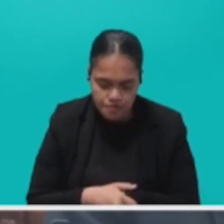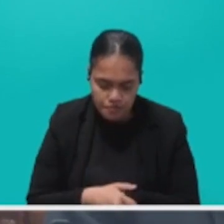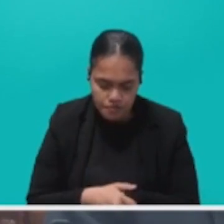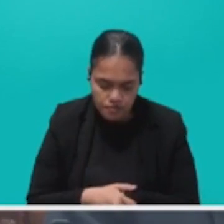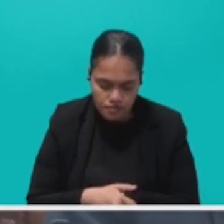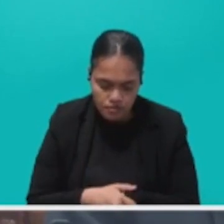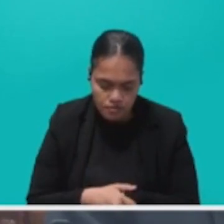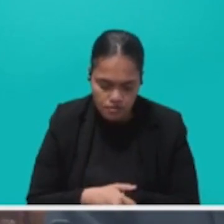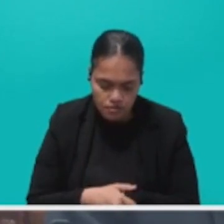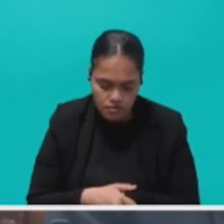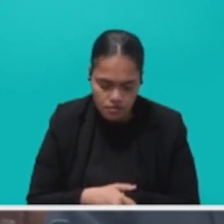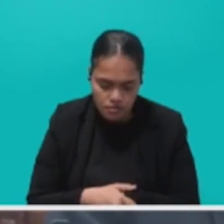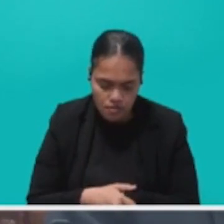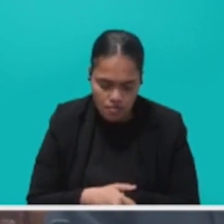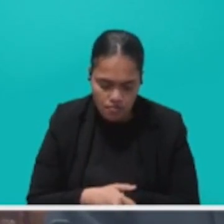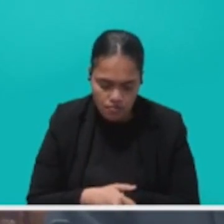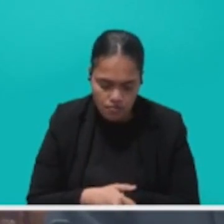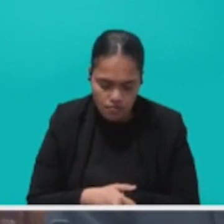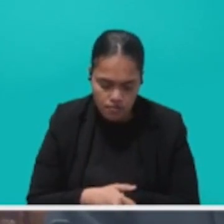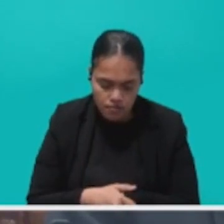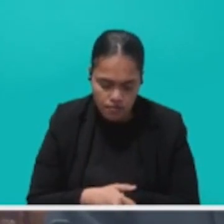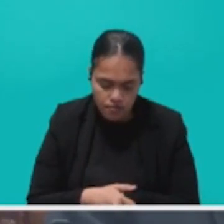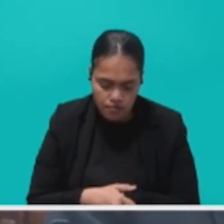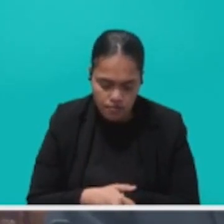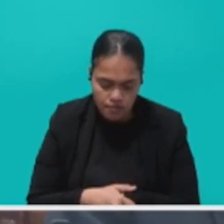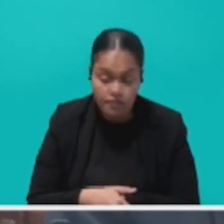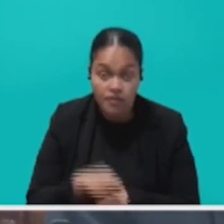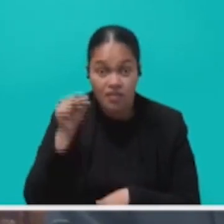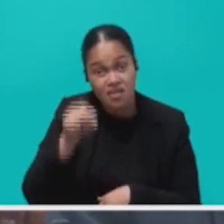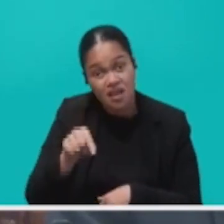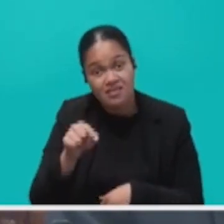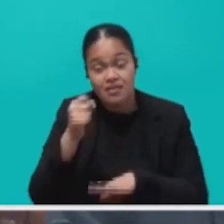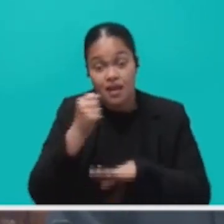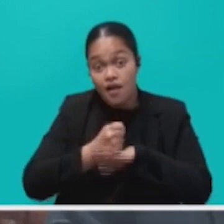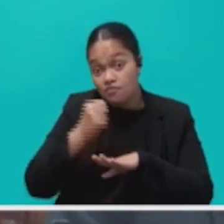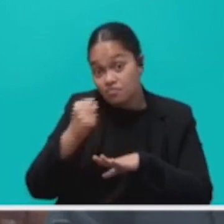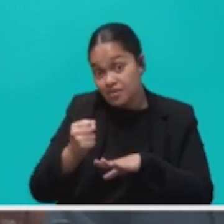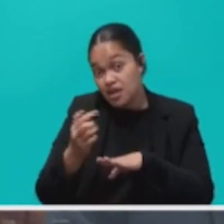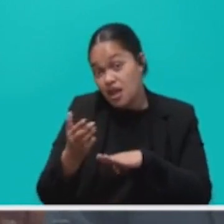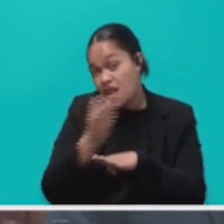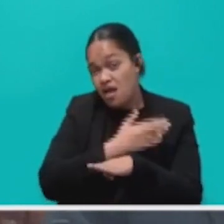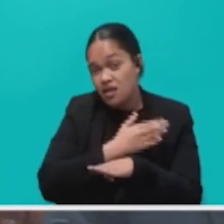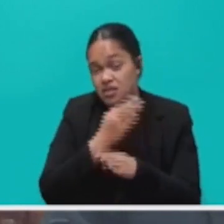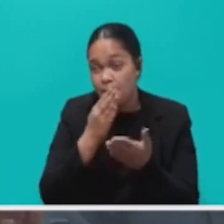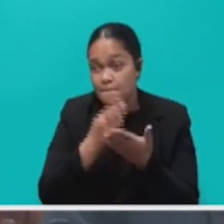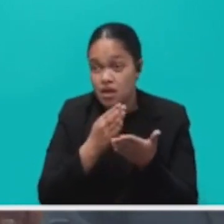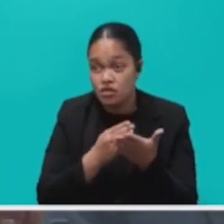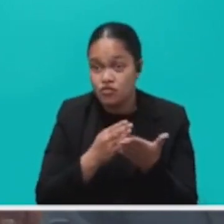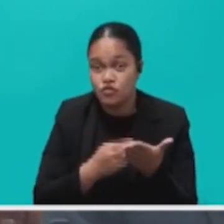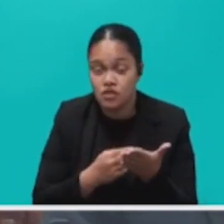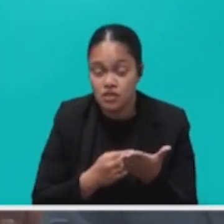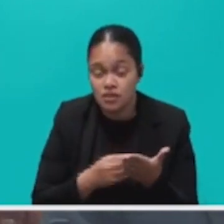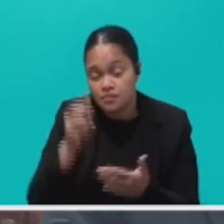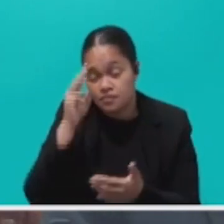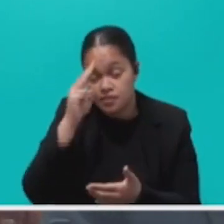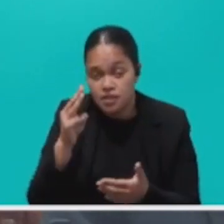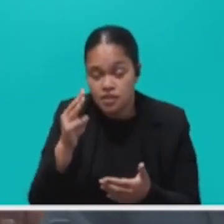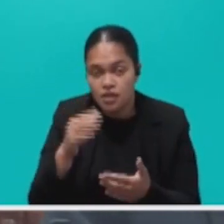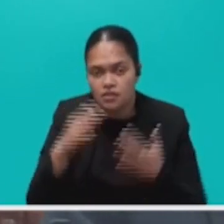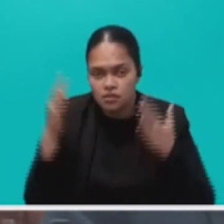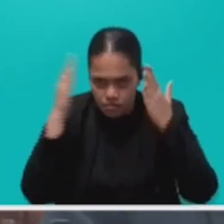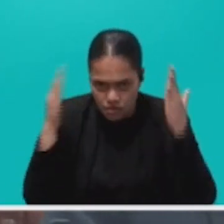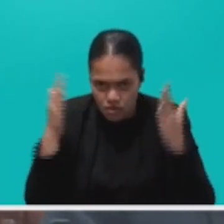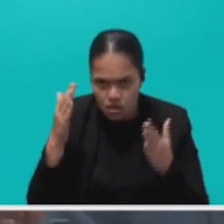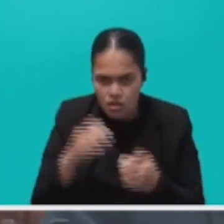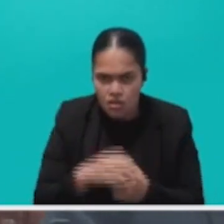that the government in the last budget, Mr. Speaker, has provided